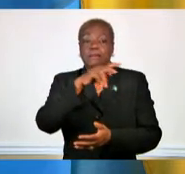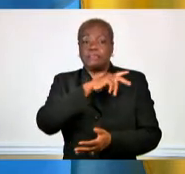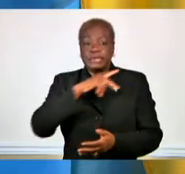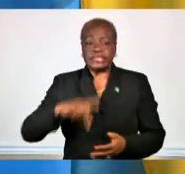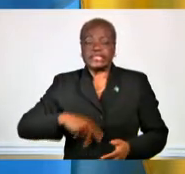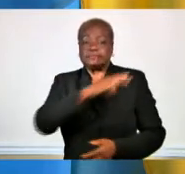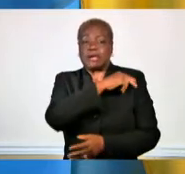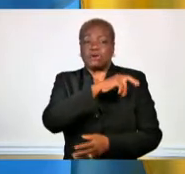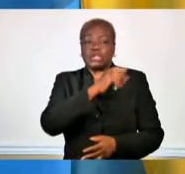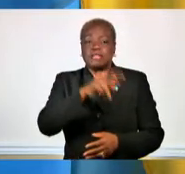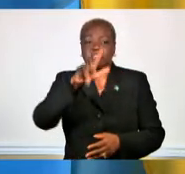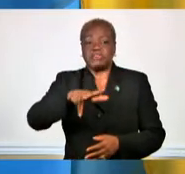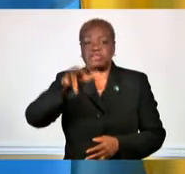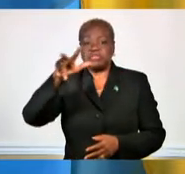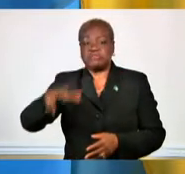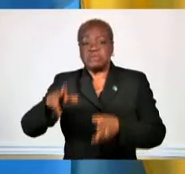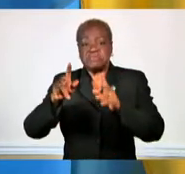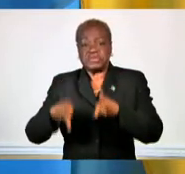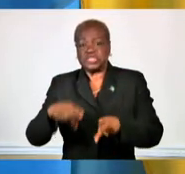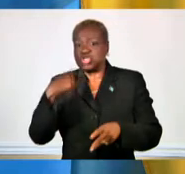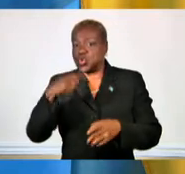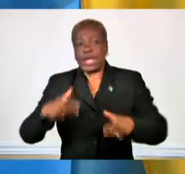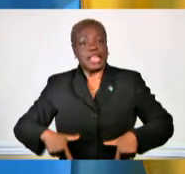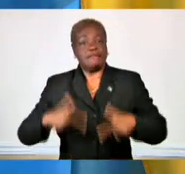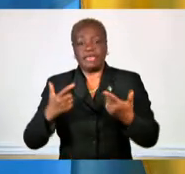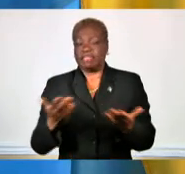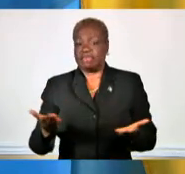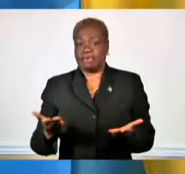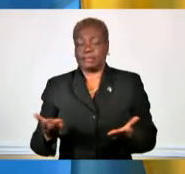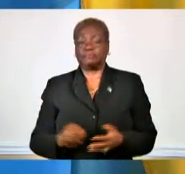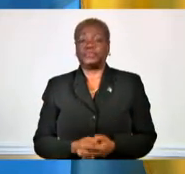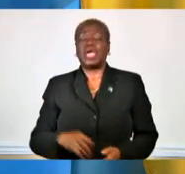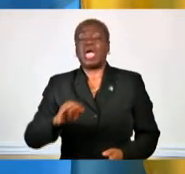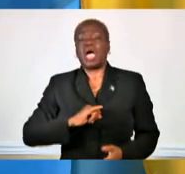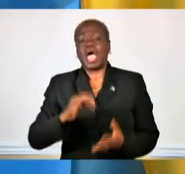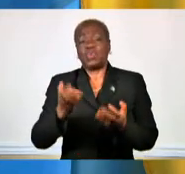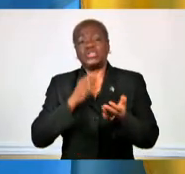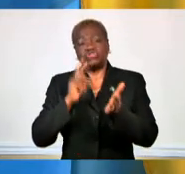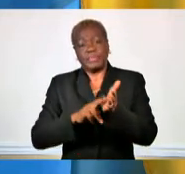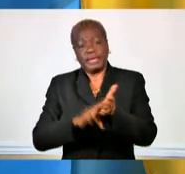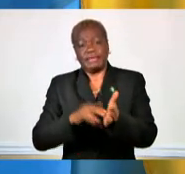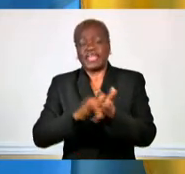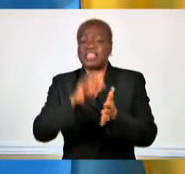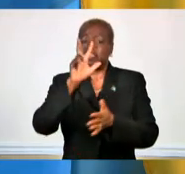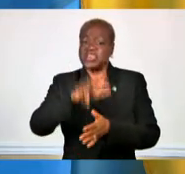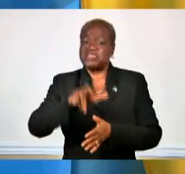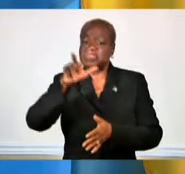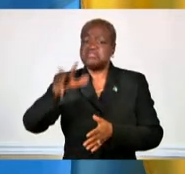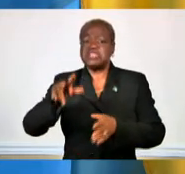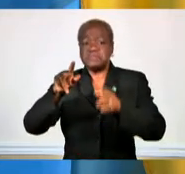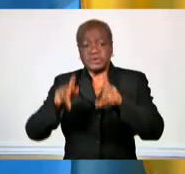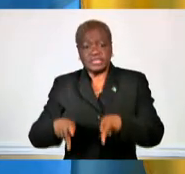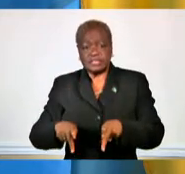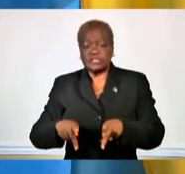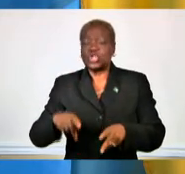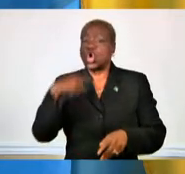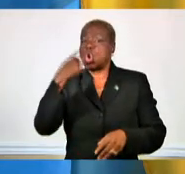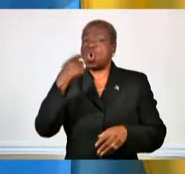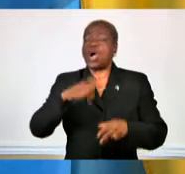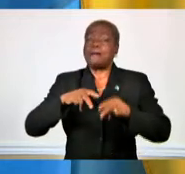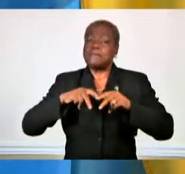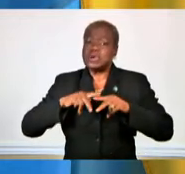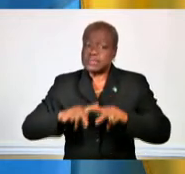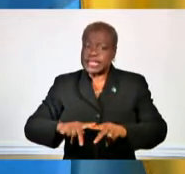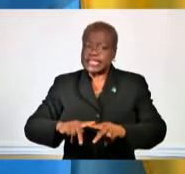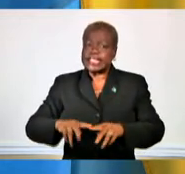boarders. I want to repeat, there are 33 individuals who are permanently staying